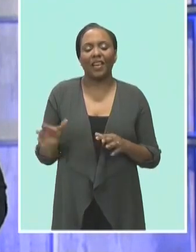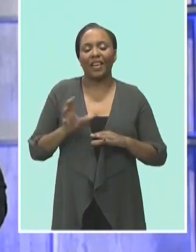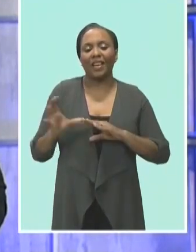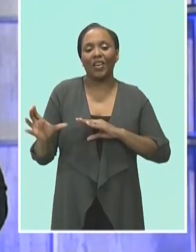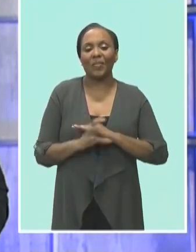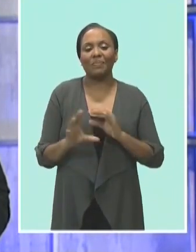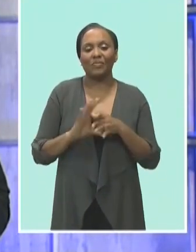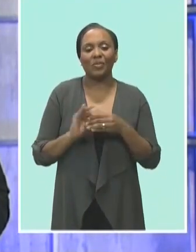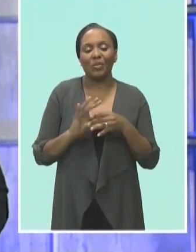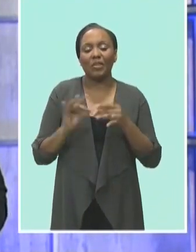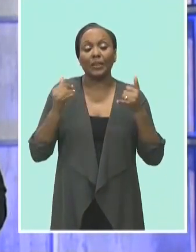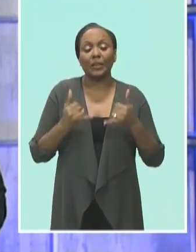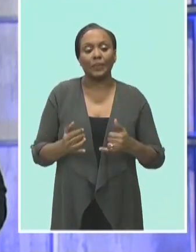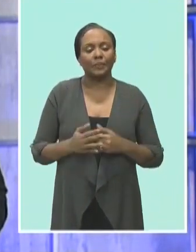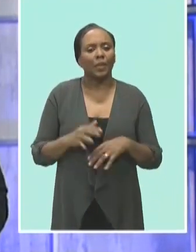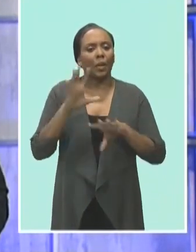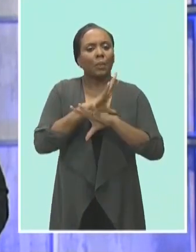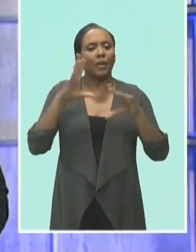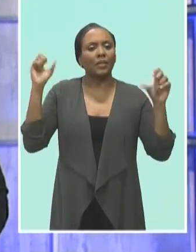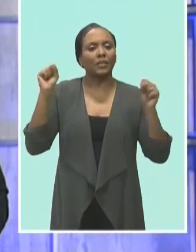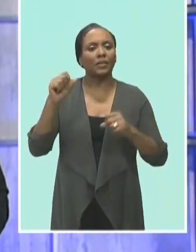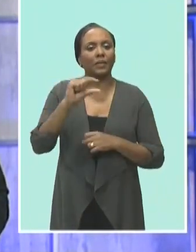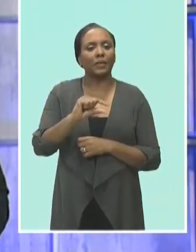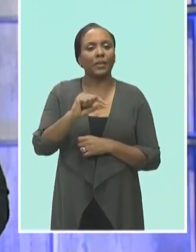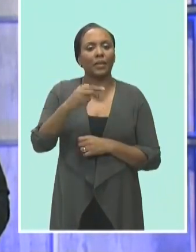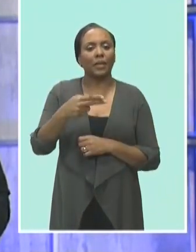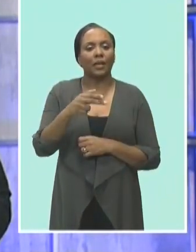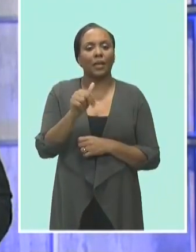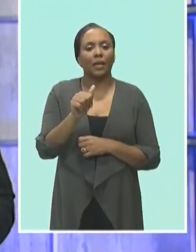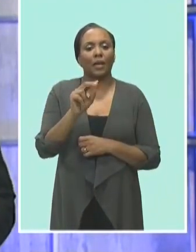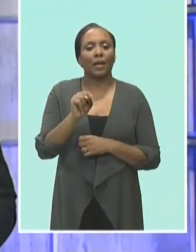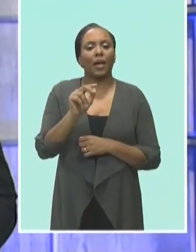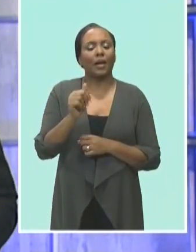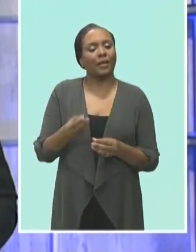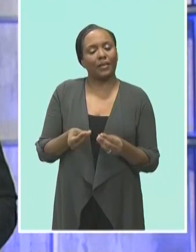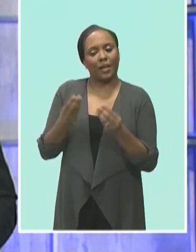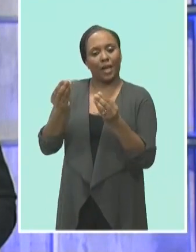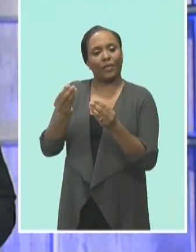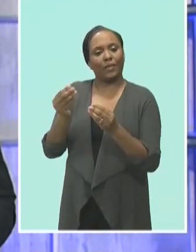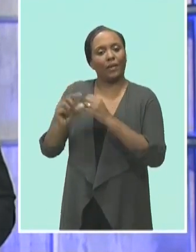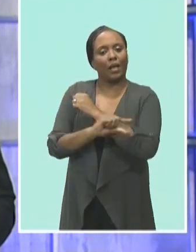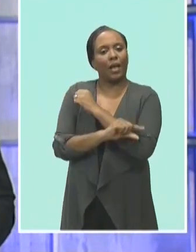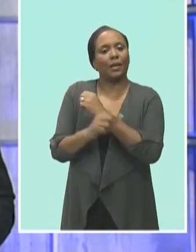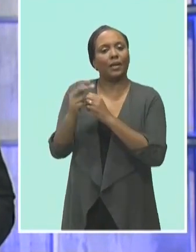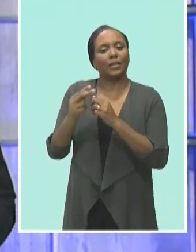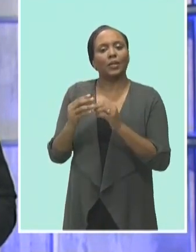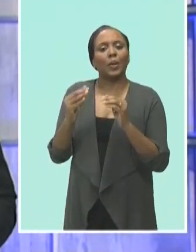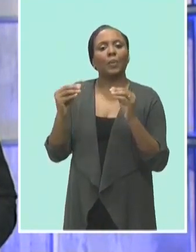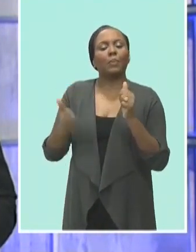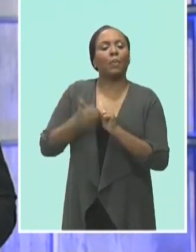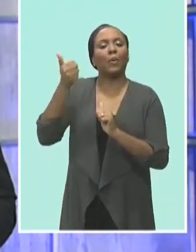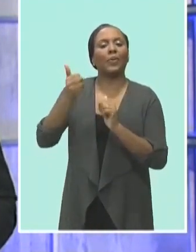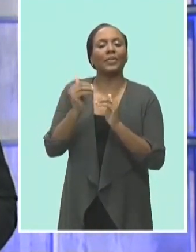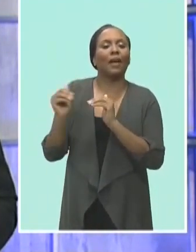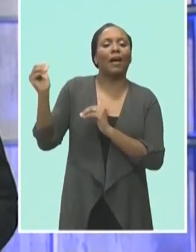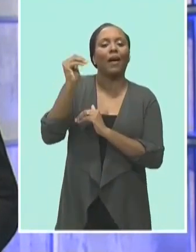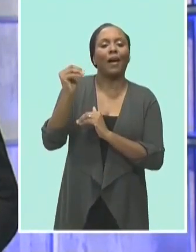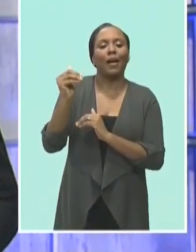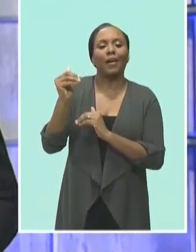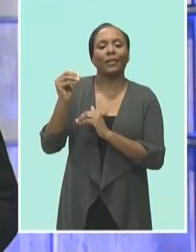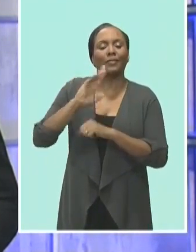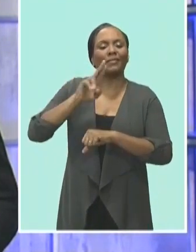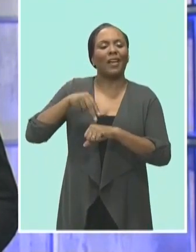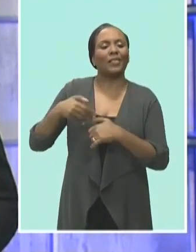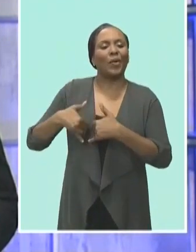in with our regional neighbors now, the president of Ghana has been conferred with Guyana's highest national award, the Order of Excellence.